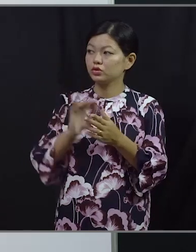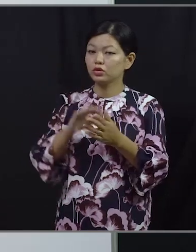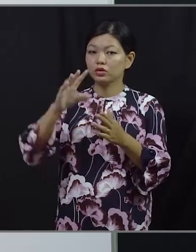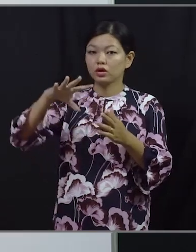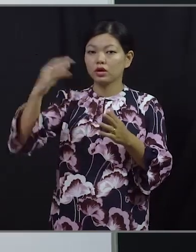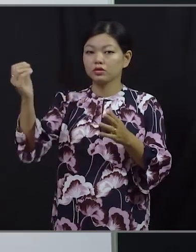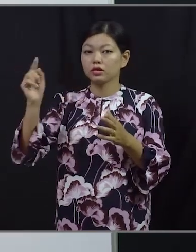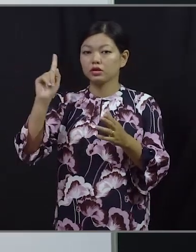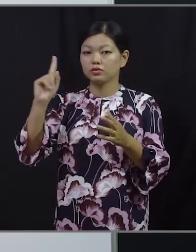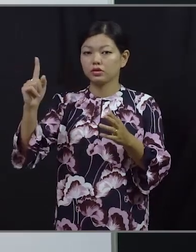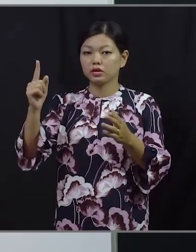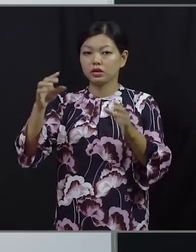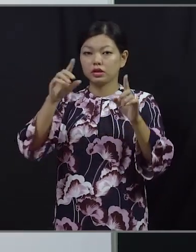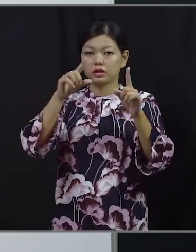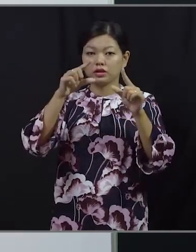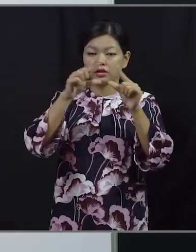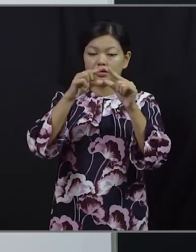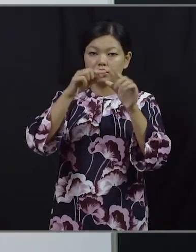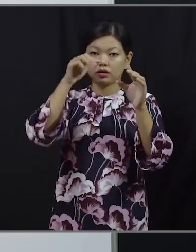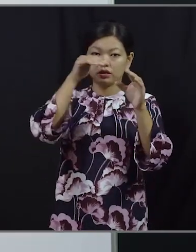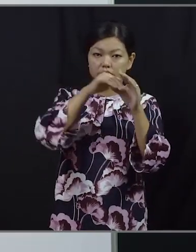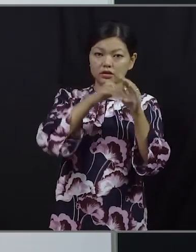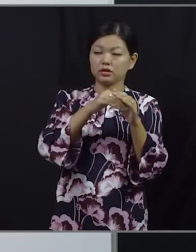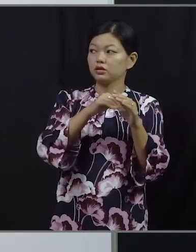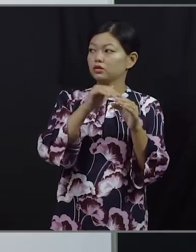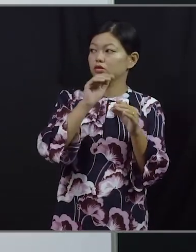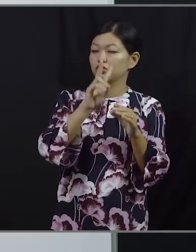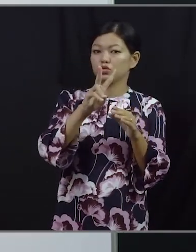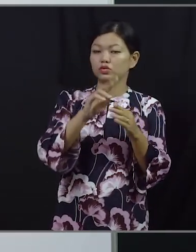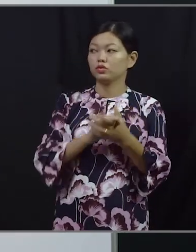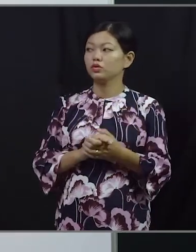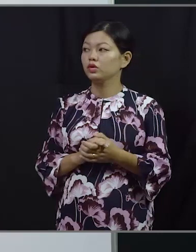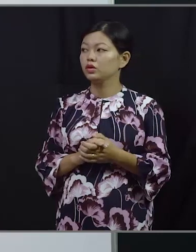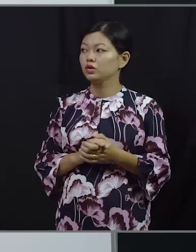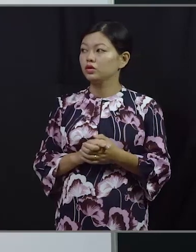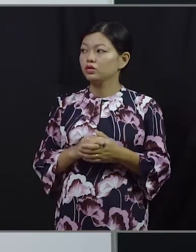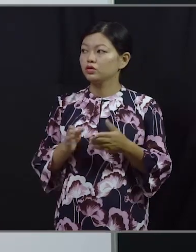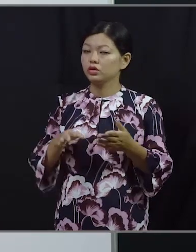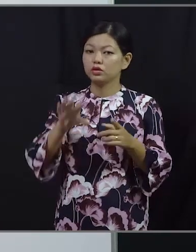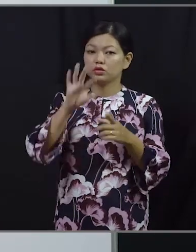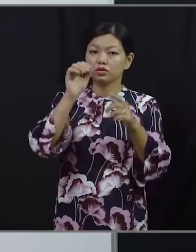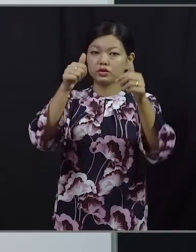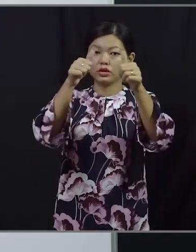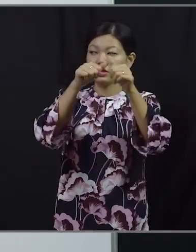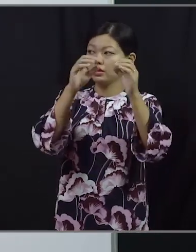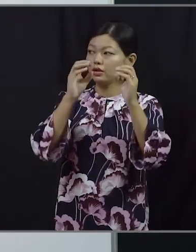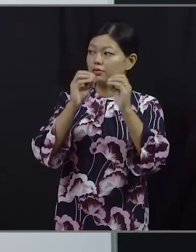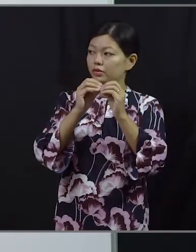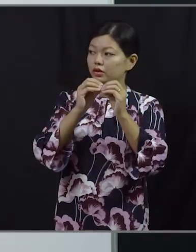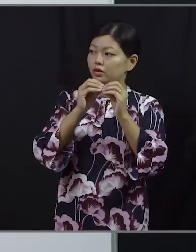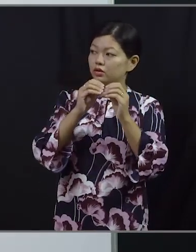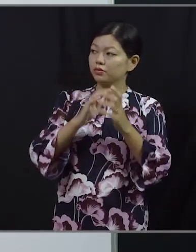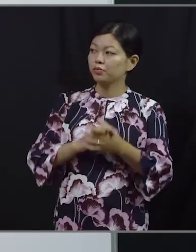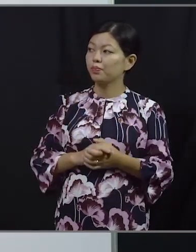2. So as you can see, if we consider this AB interface, the ray of light is traveling from medium 1 to medium 2. So